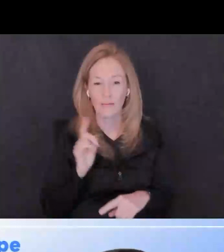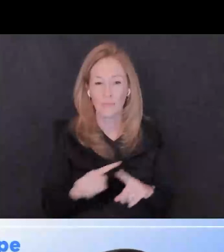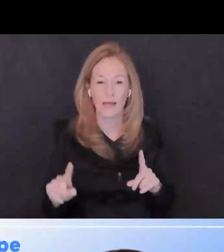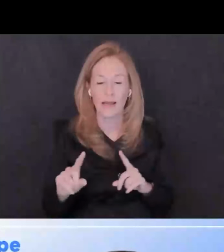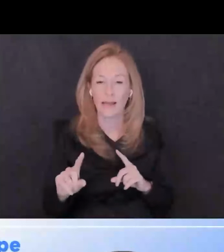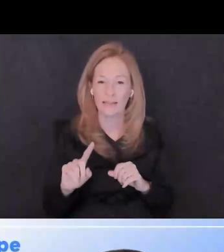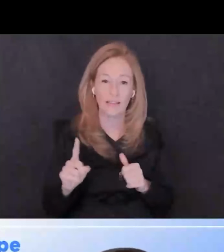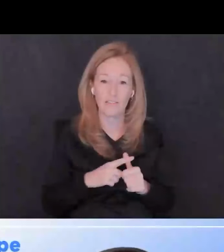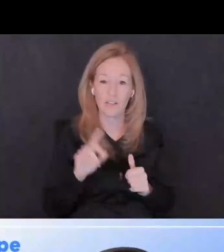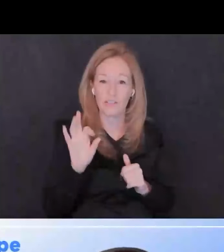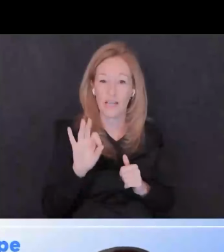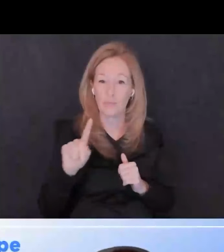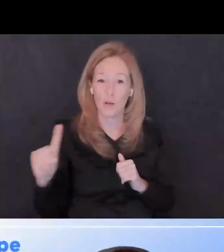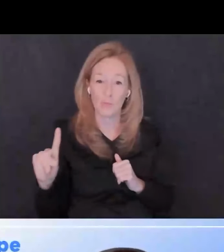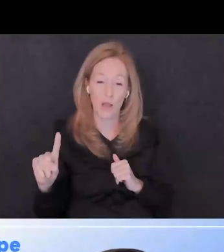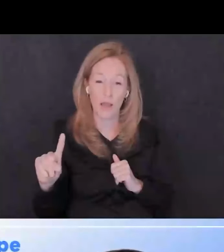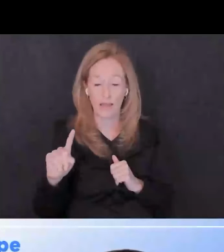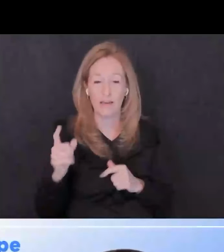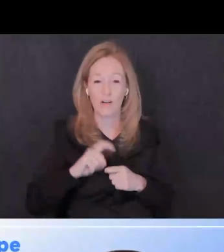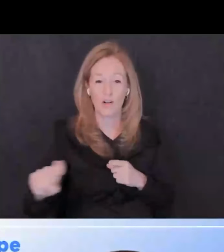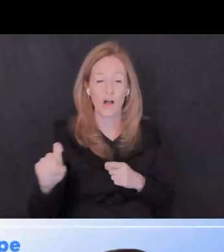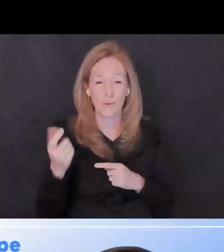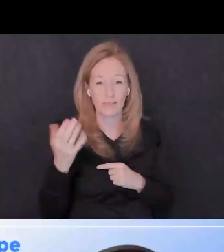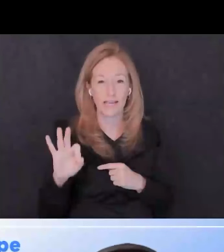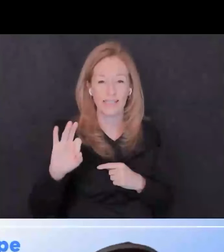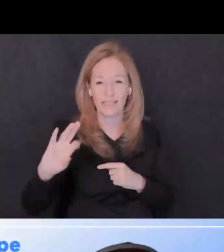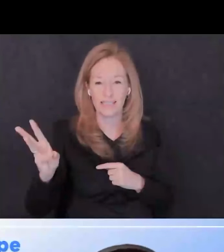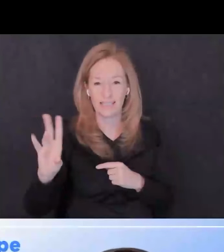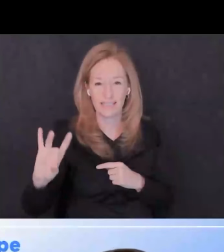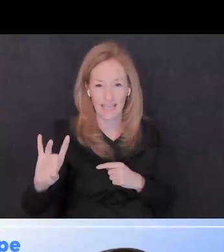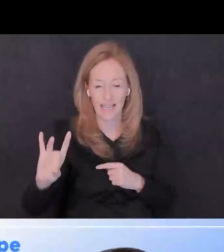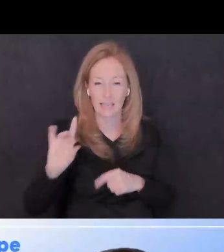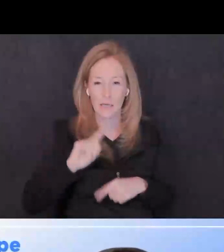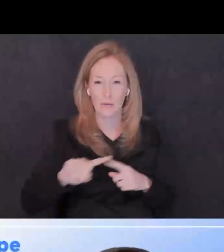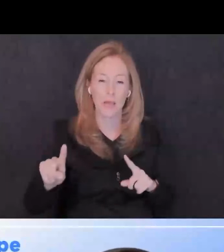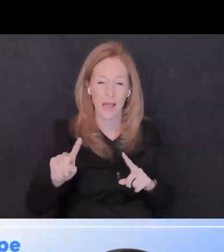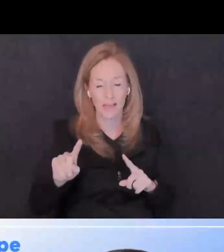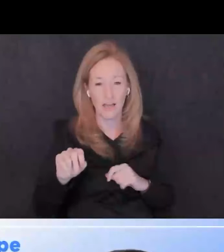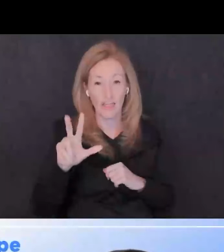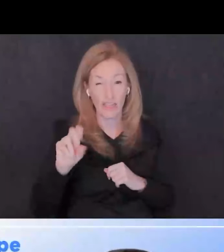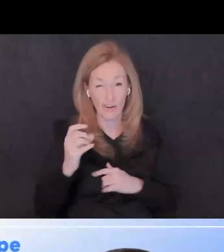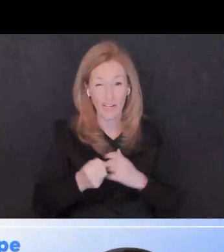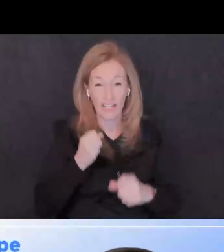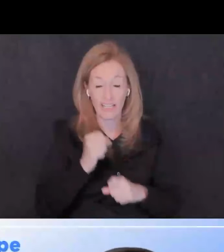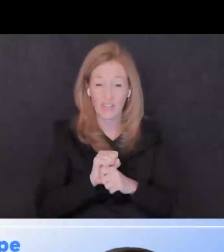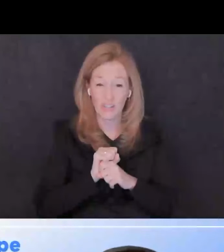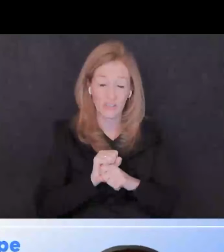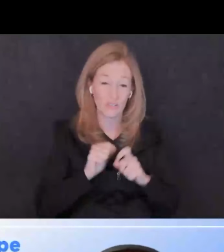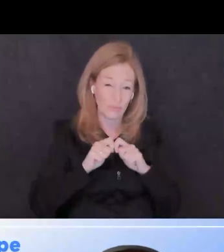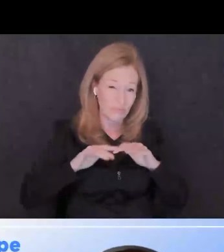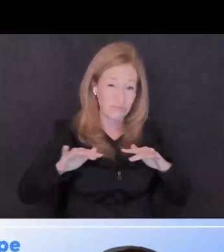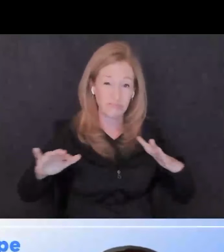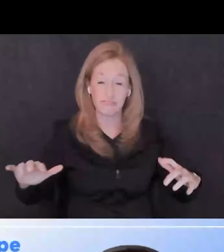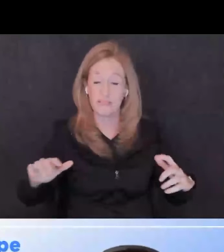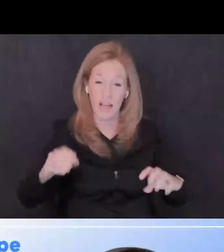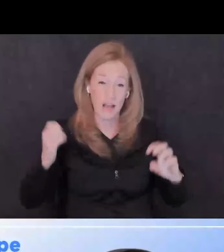first 911 call was answered in 1968, but it took nearly 30 years to build out an emergency medical response system, including